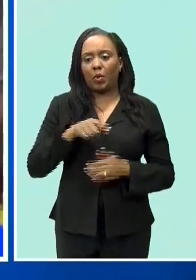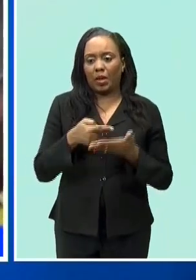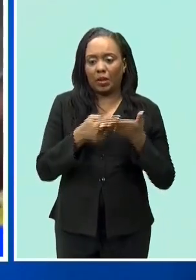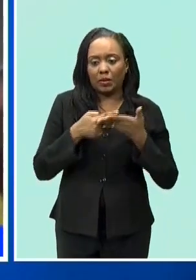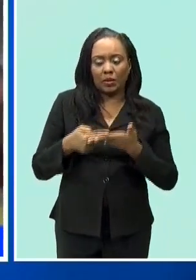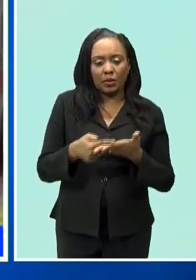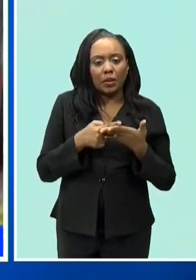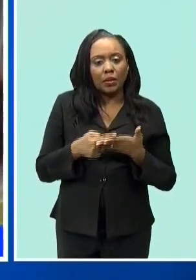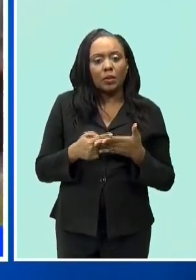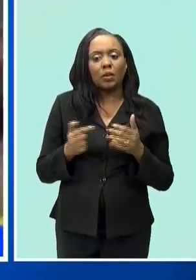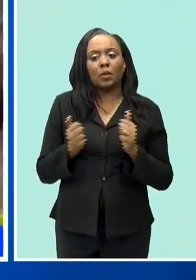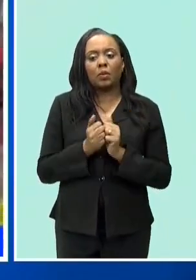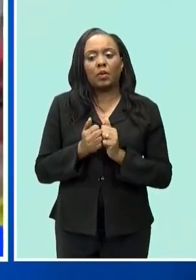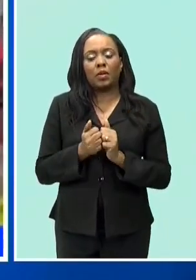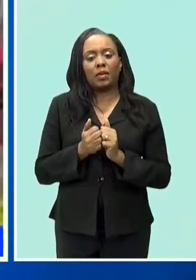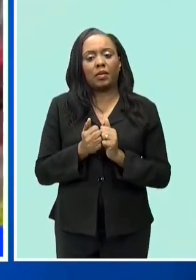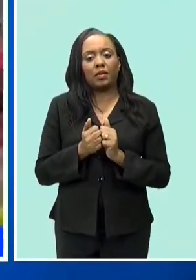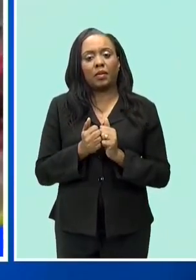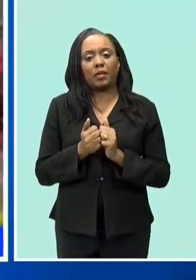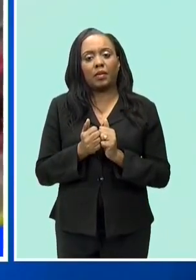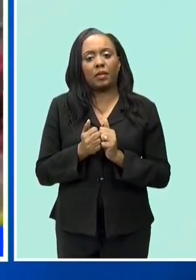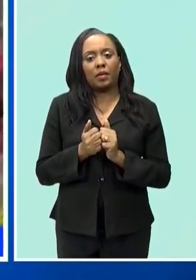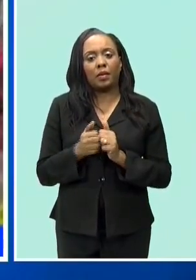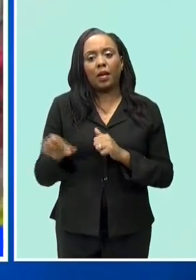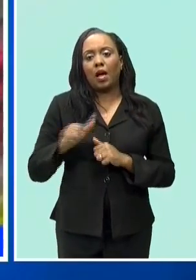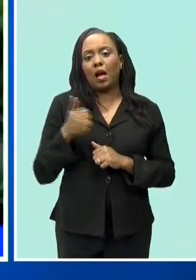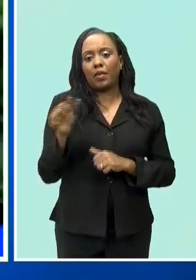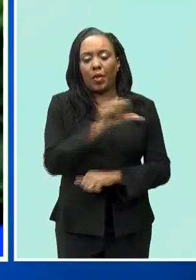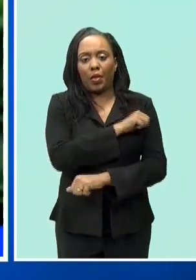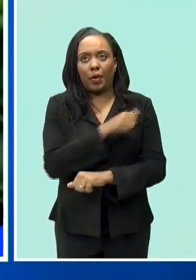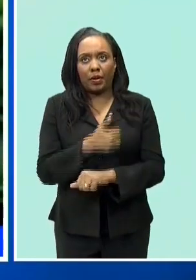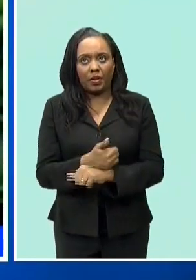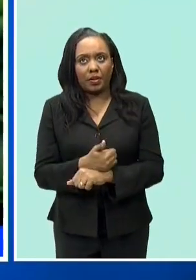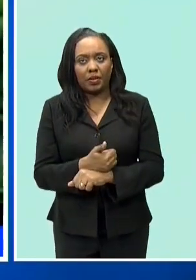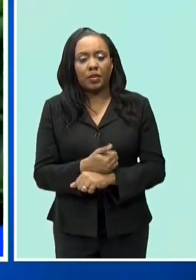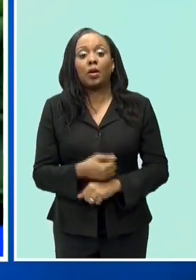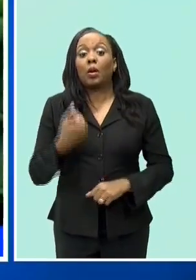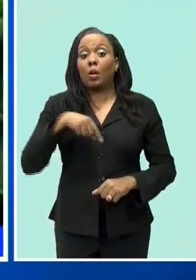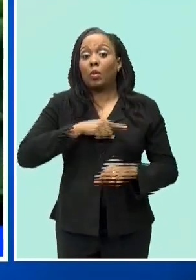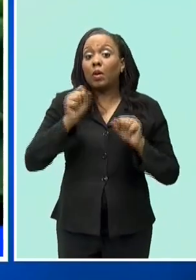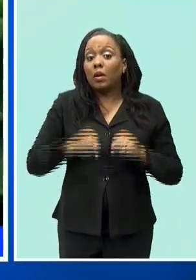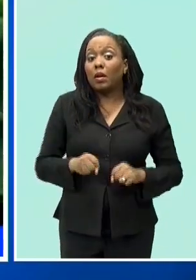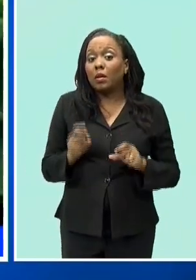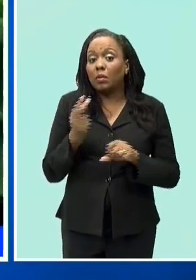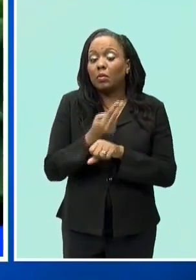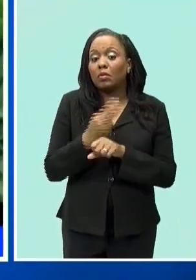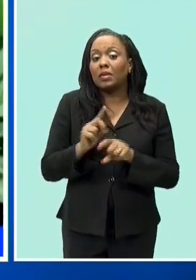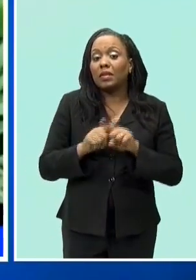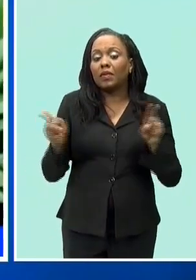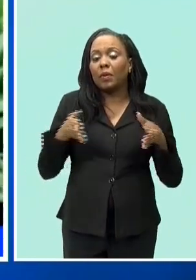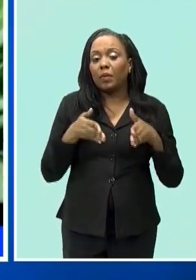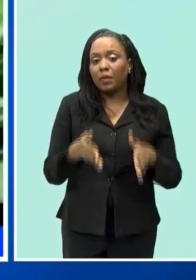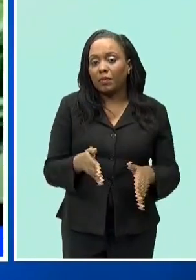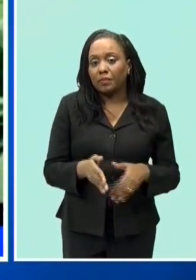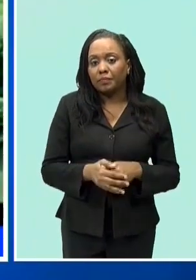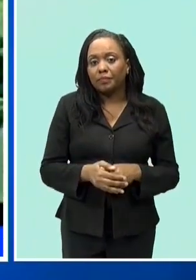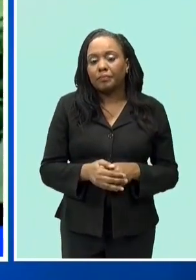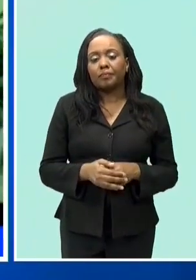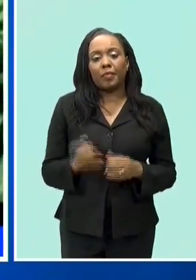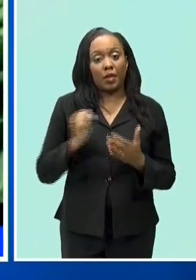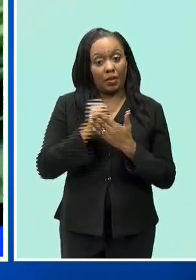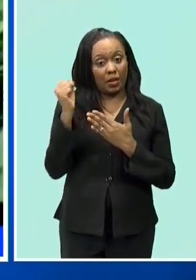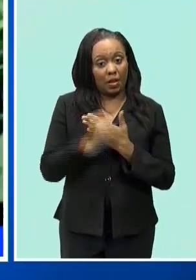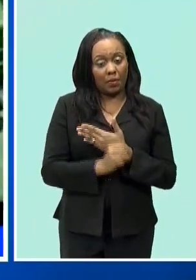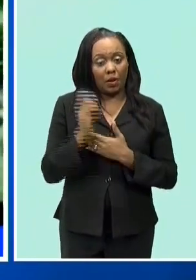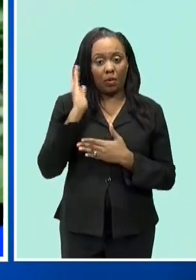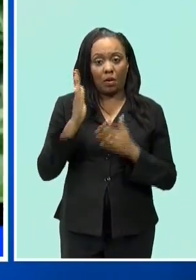indicate that we can use another method. And so, come September, we'll be focusing quite a